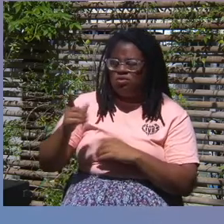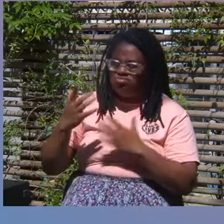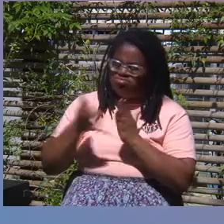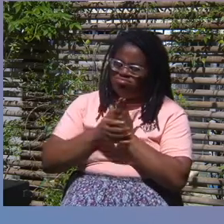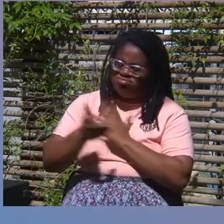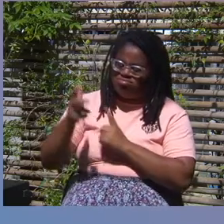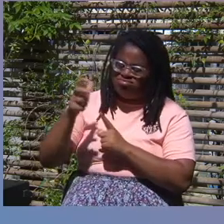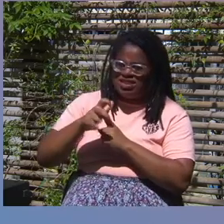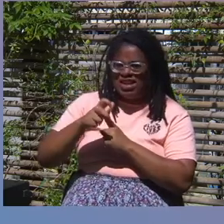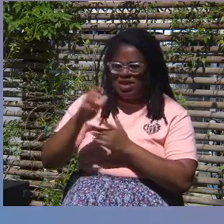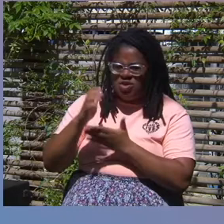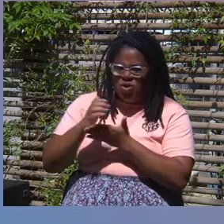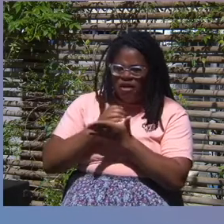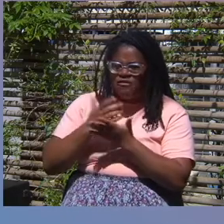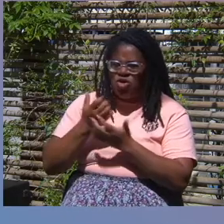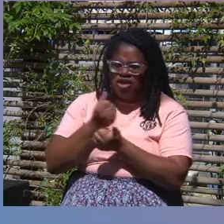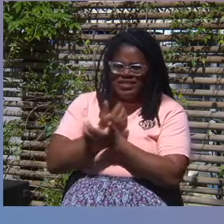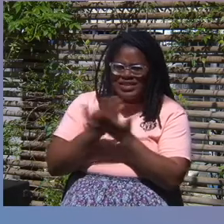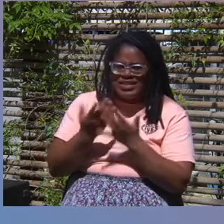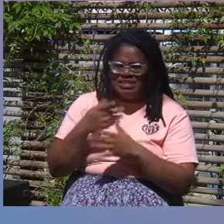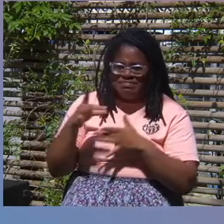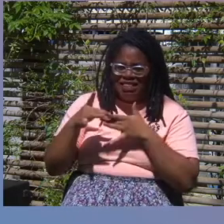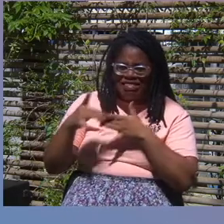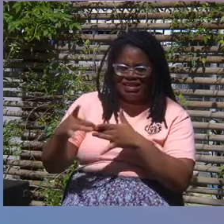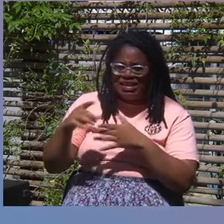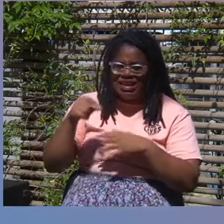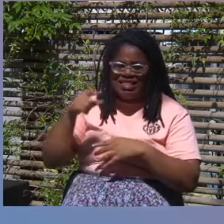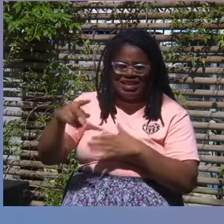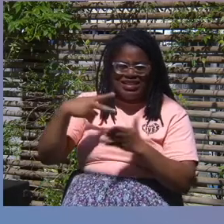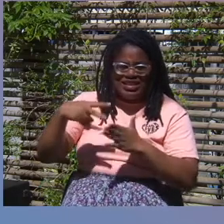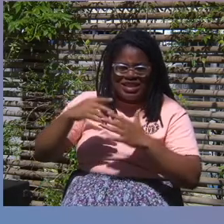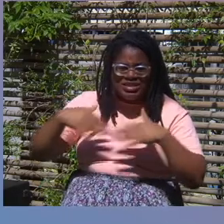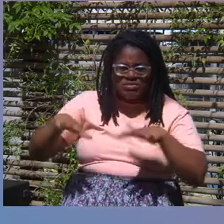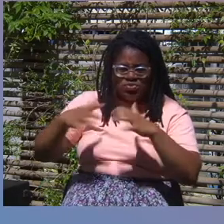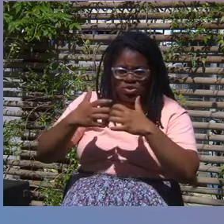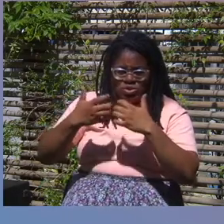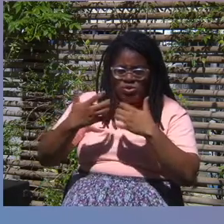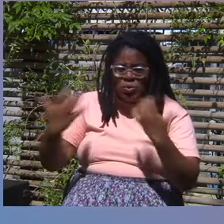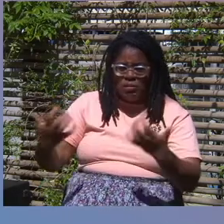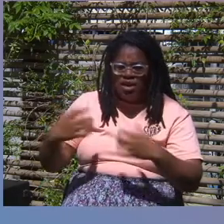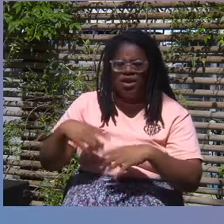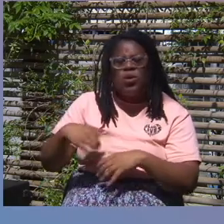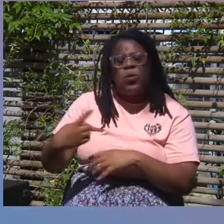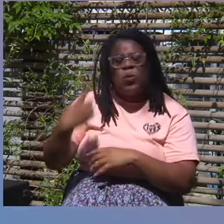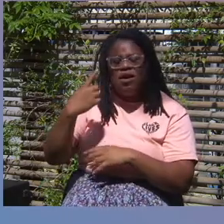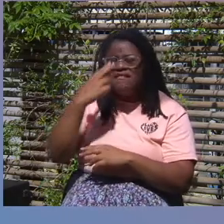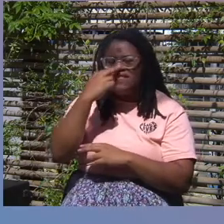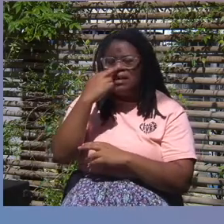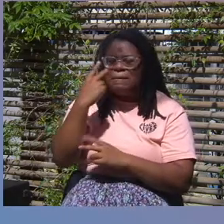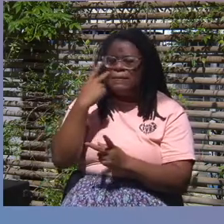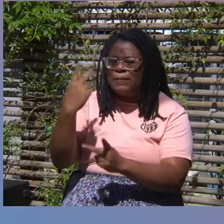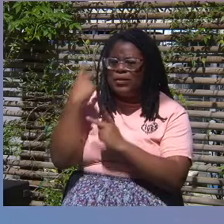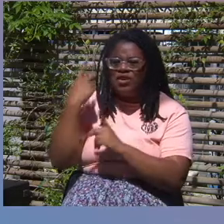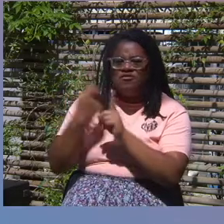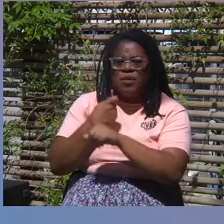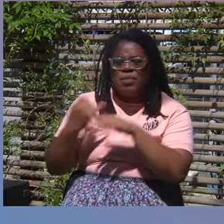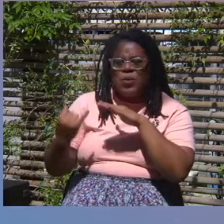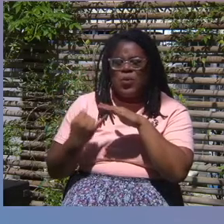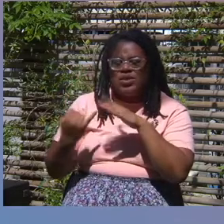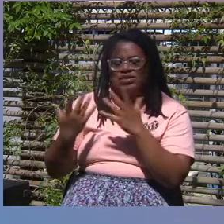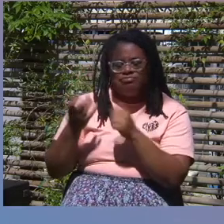legendary choreographer, has been leading this dance space for so long. And it's one of the things, funny memories I remember from the